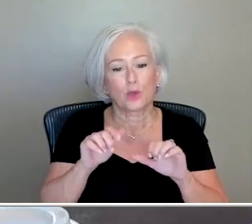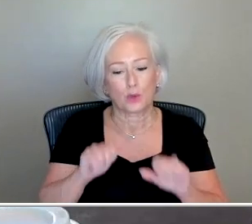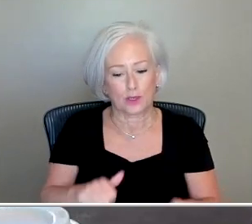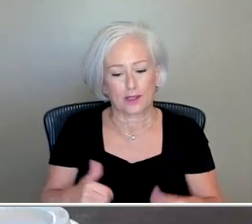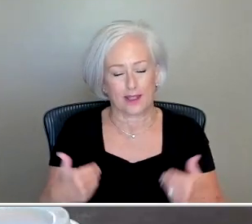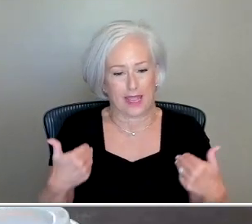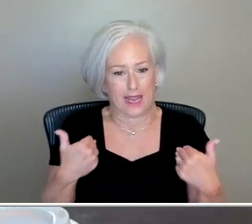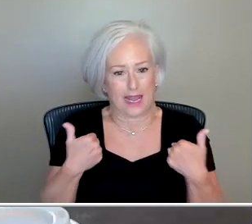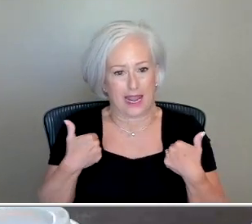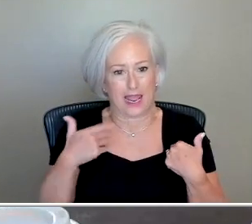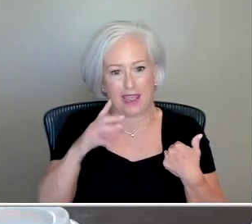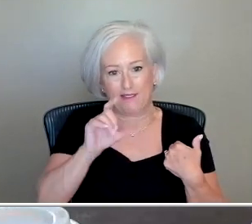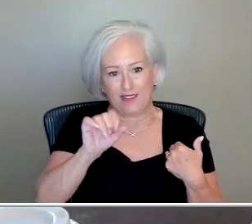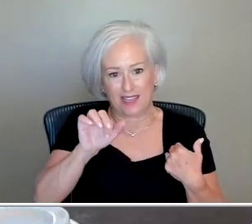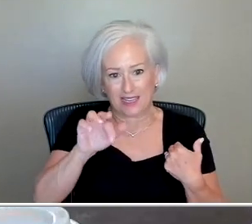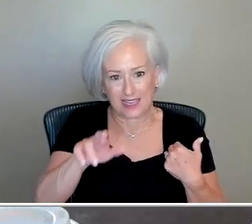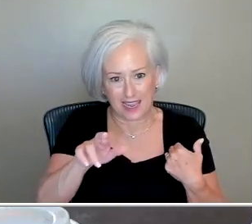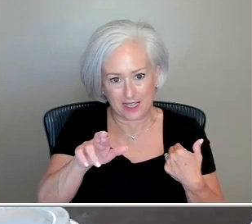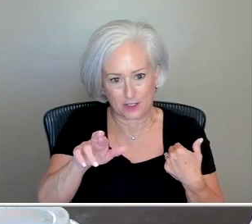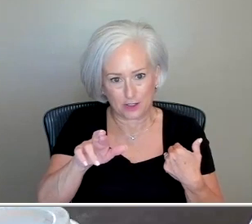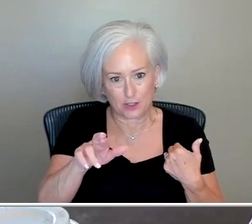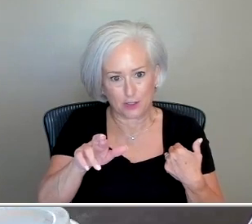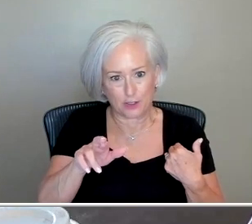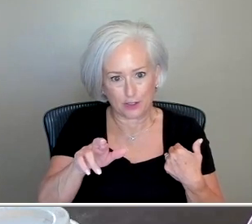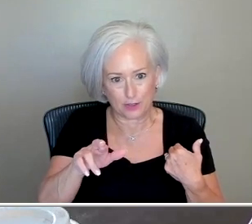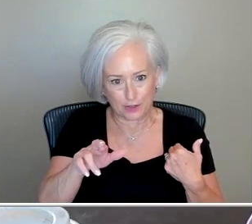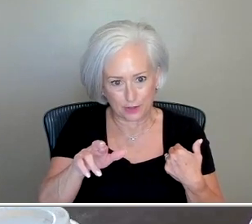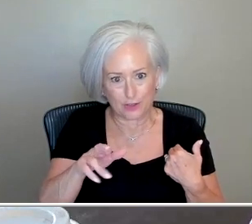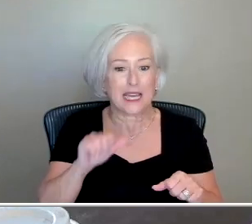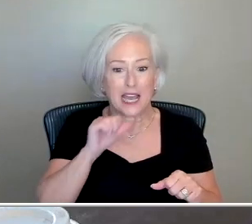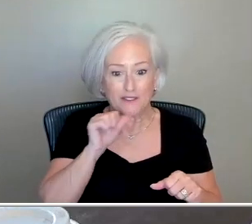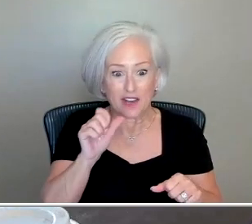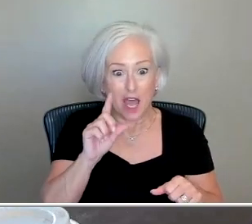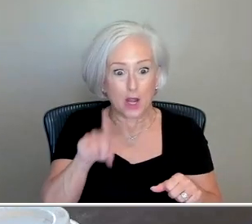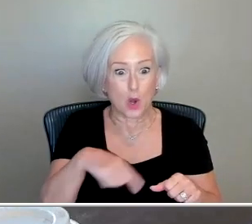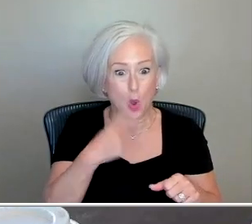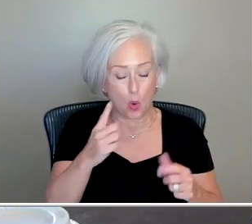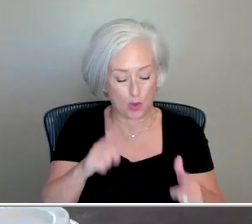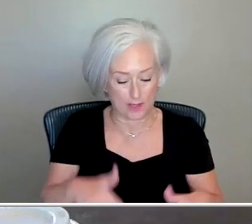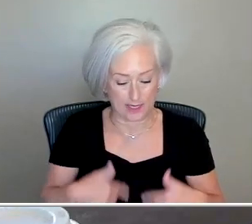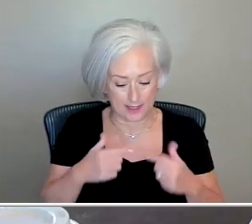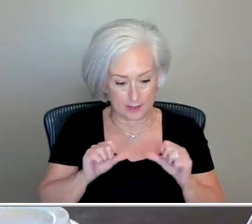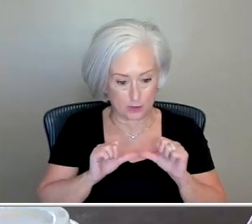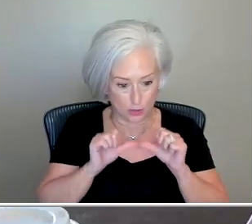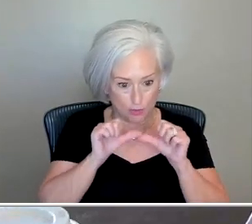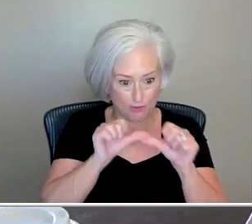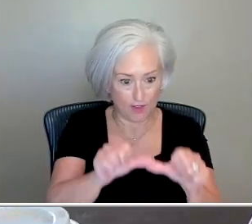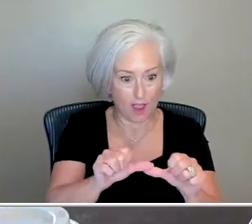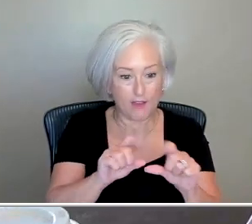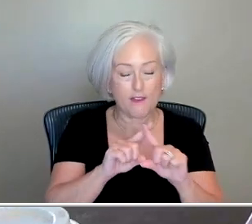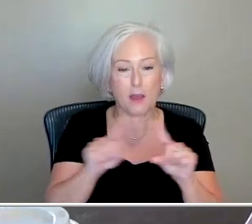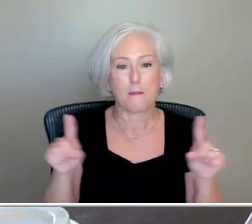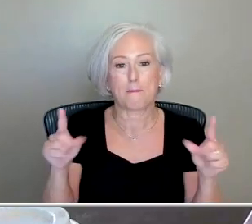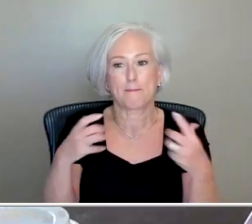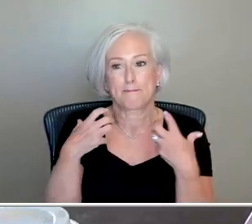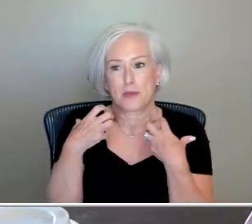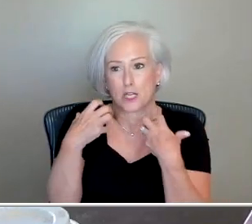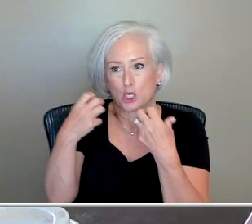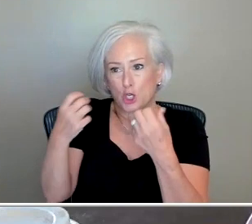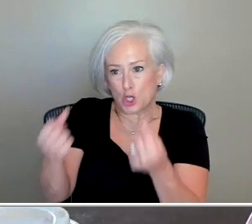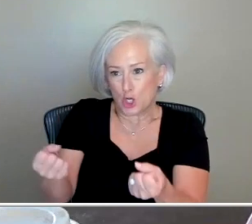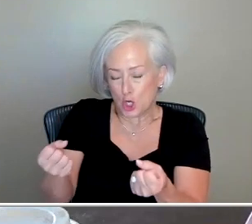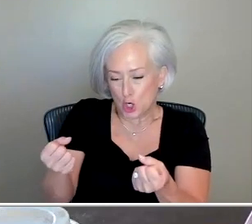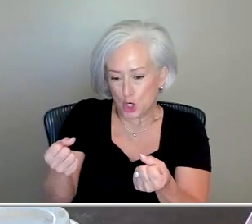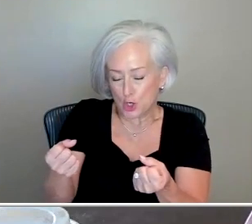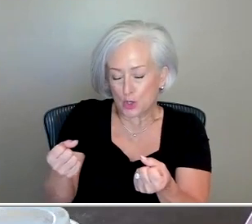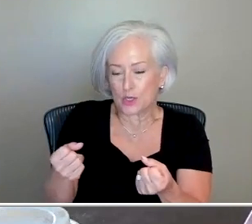a possibility, we'll talk a little bit later, about not just being a cancer survivor, but being cured. And then you can tell your story